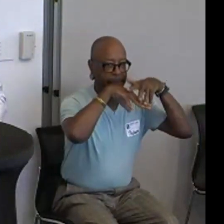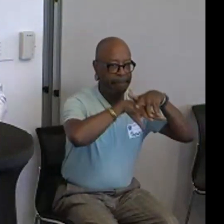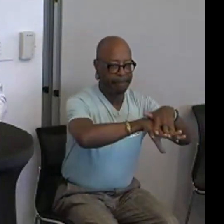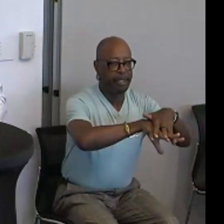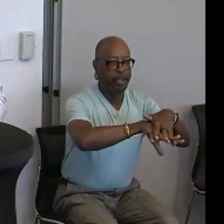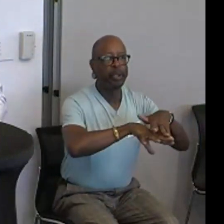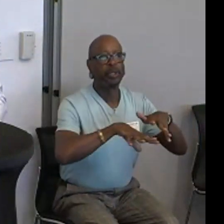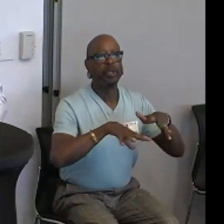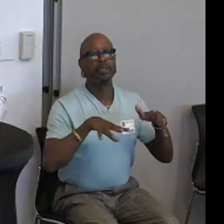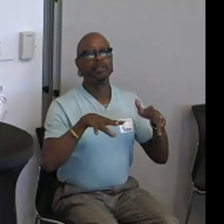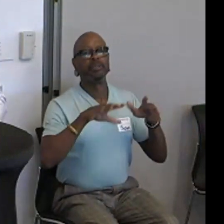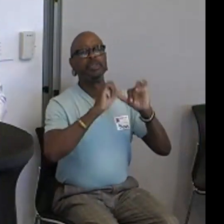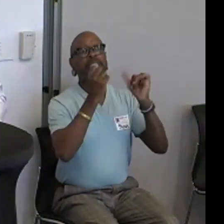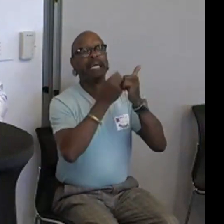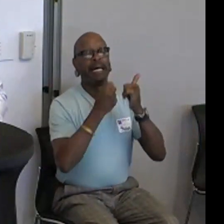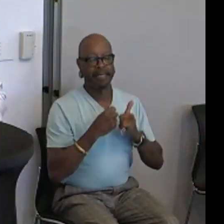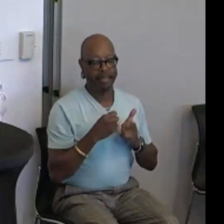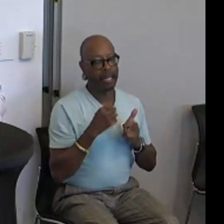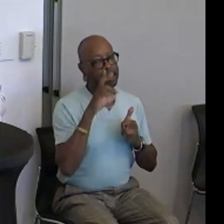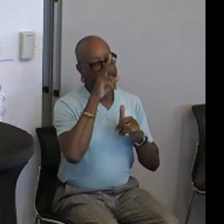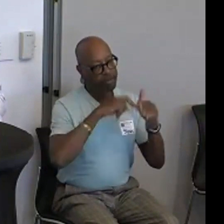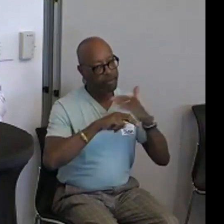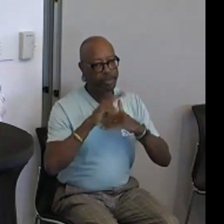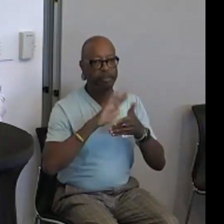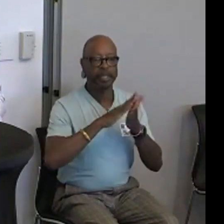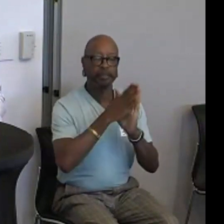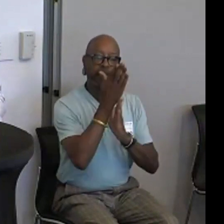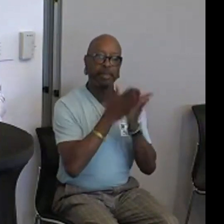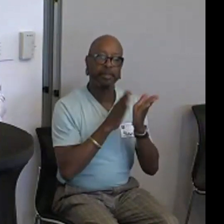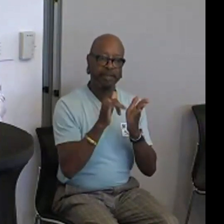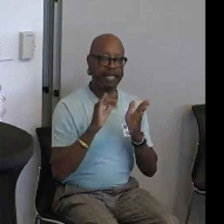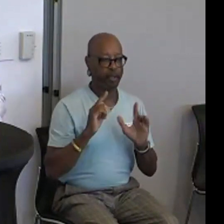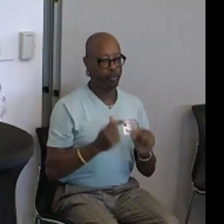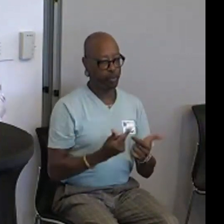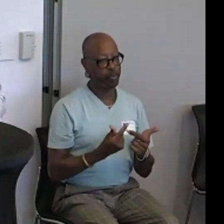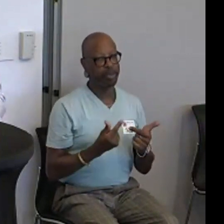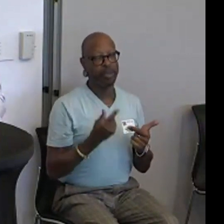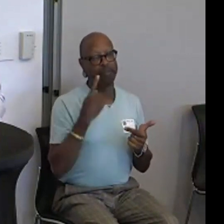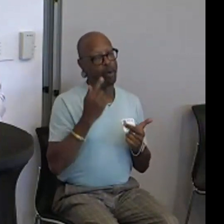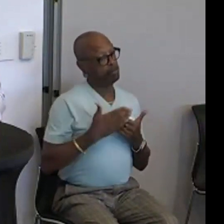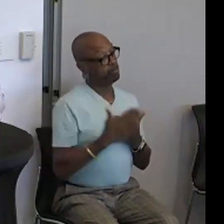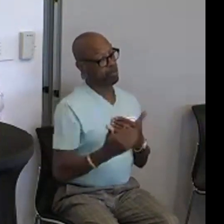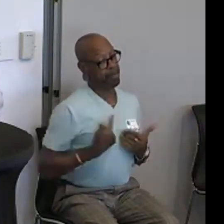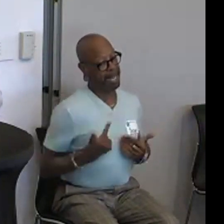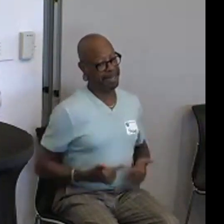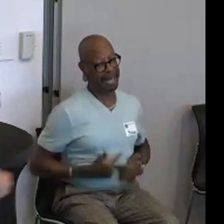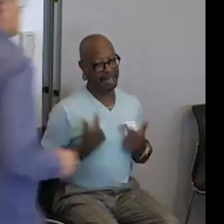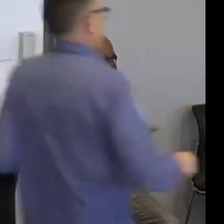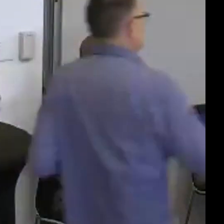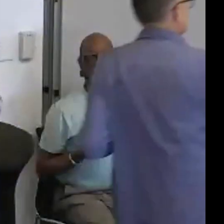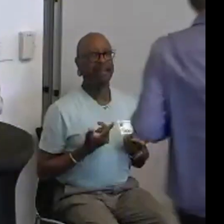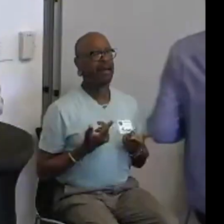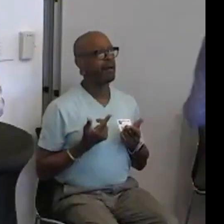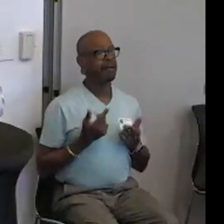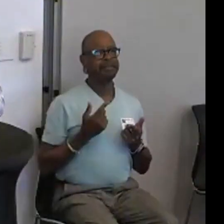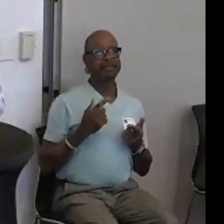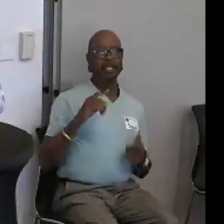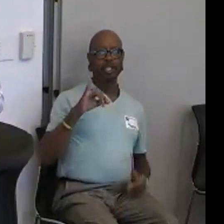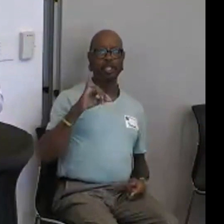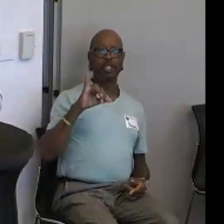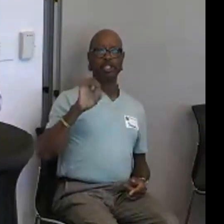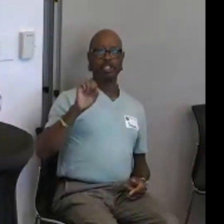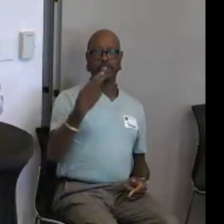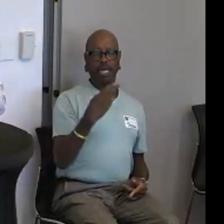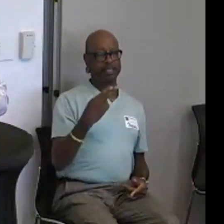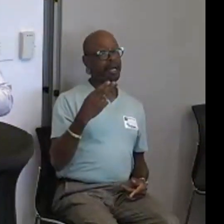I look forward to being a part of that group with the rest of my life. So I think that's a great transition.